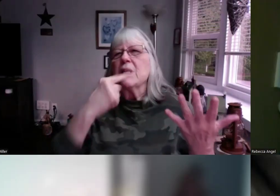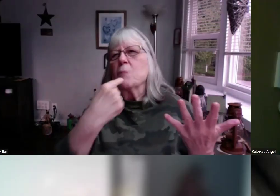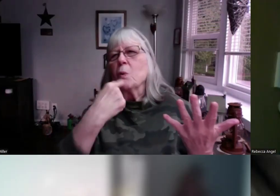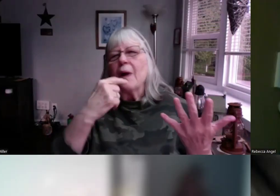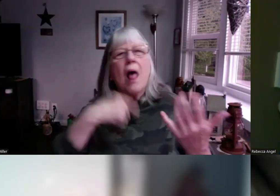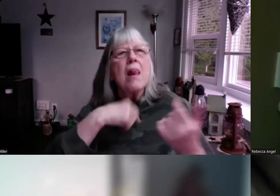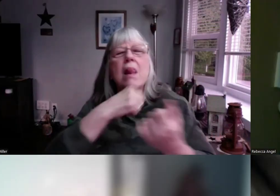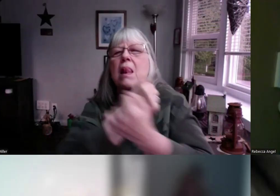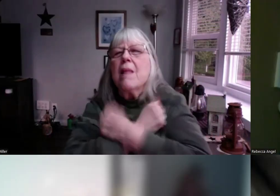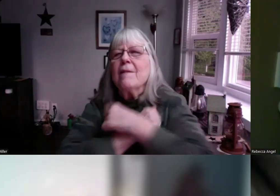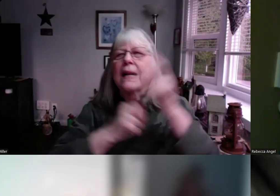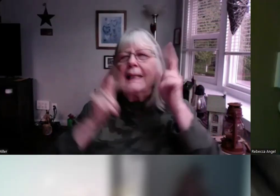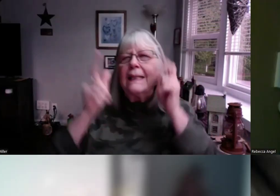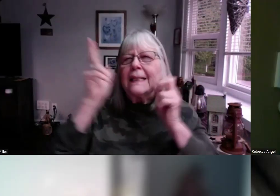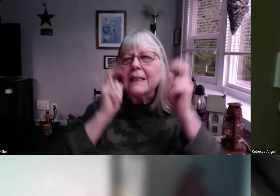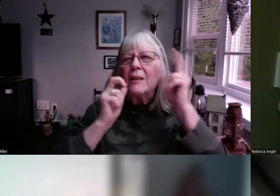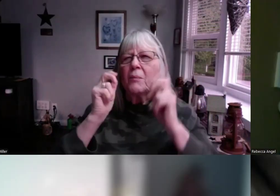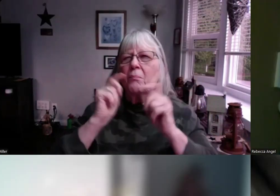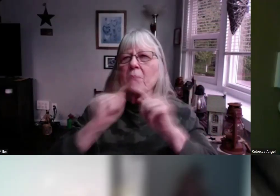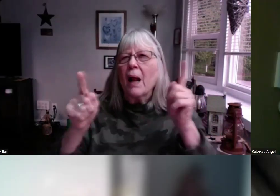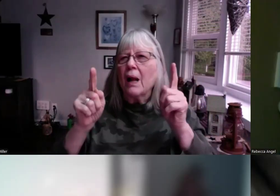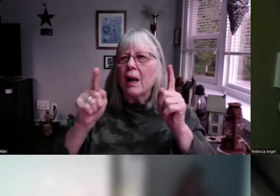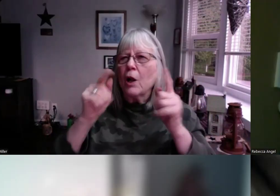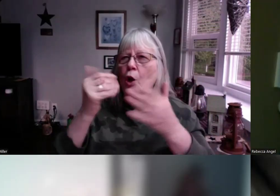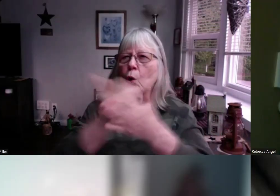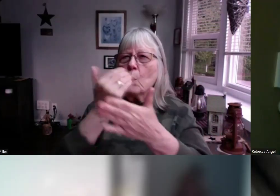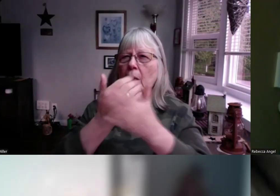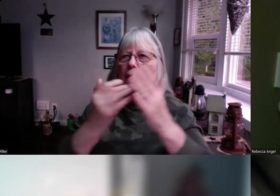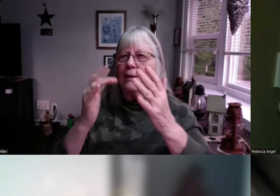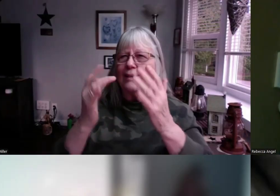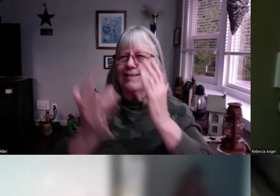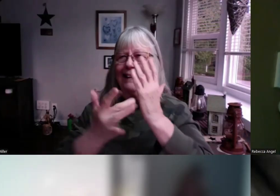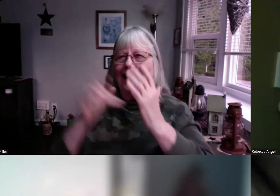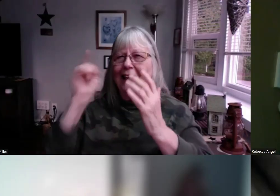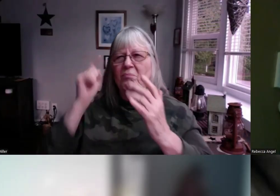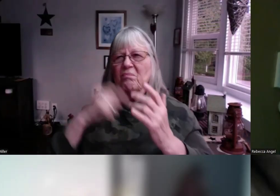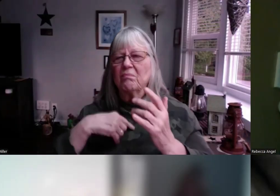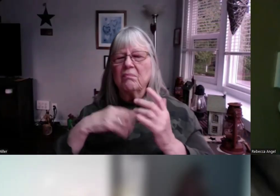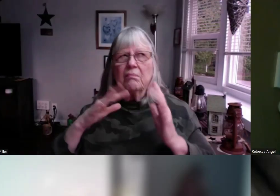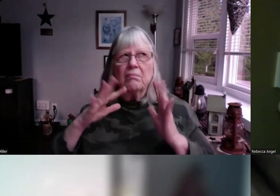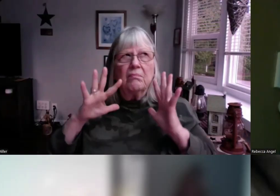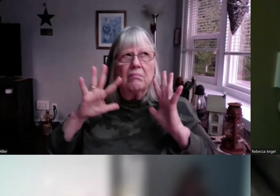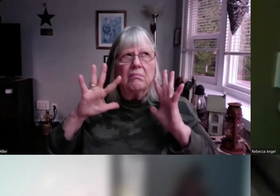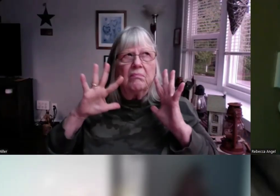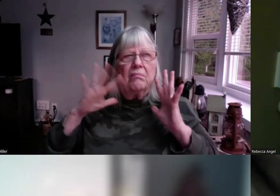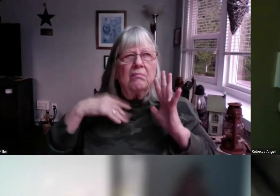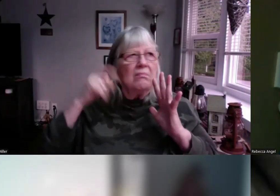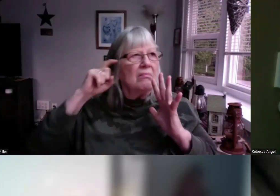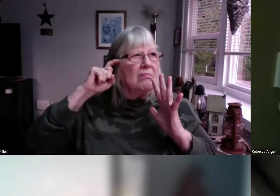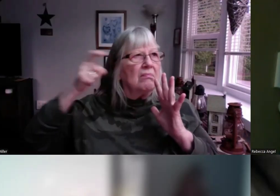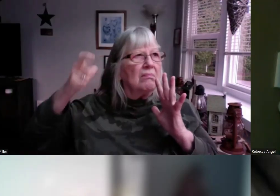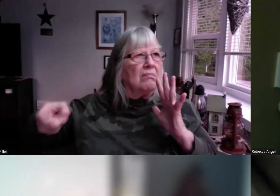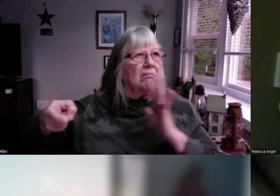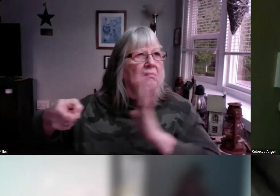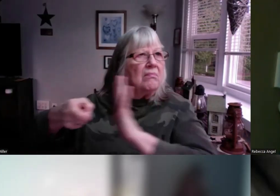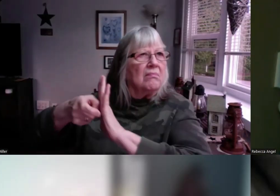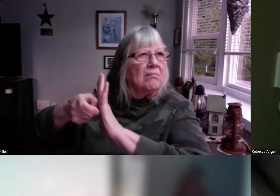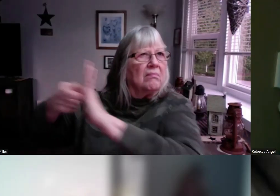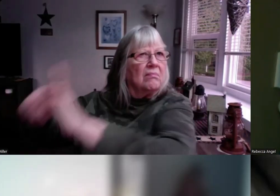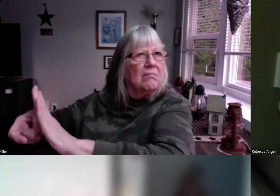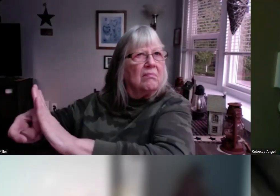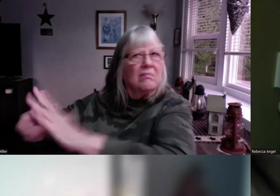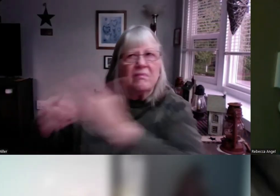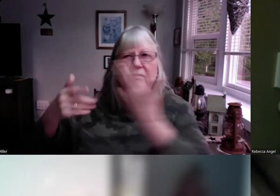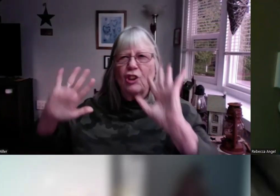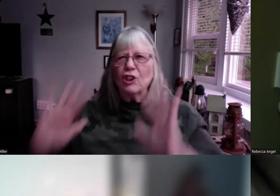just quit. I stopped wearing the hearing aid, which was really disappointing because I did like to hear things. Like, with the technology,